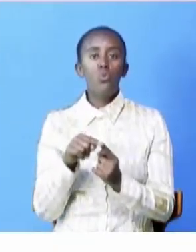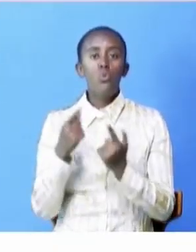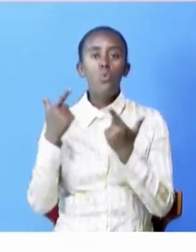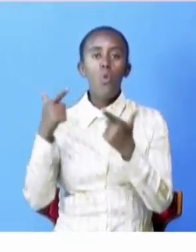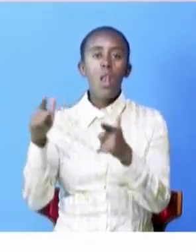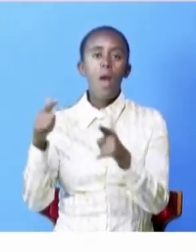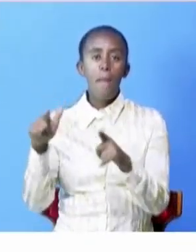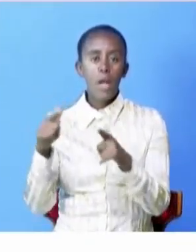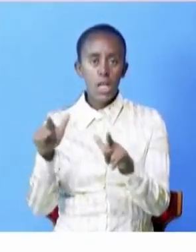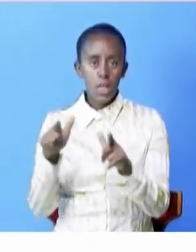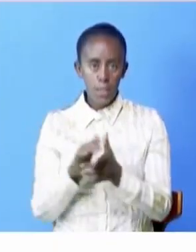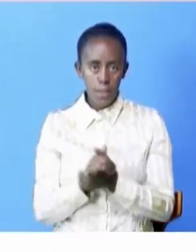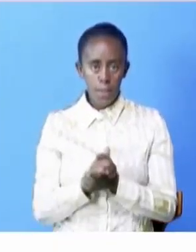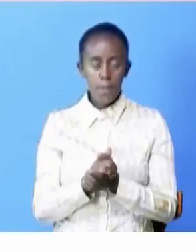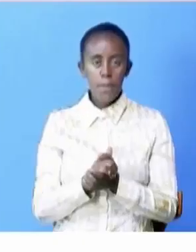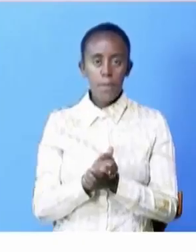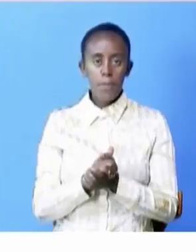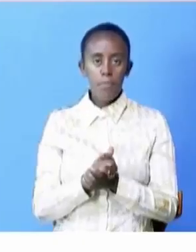library.